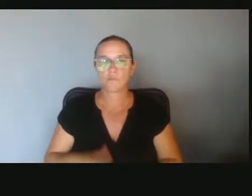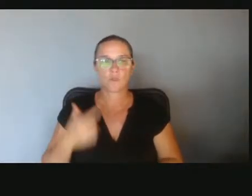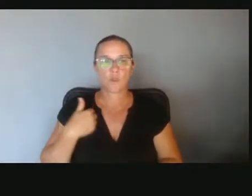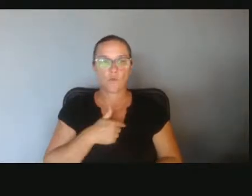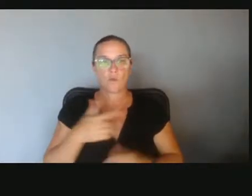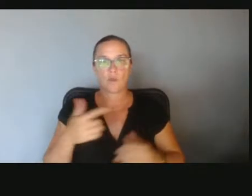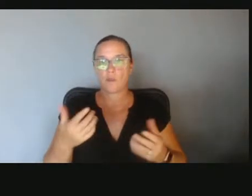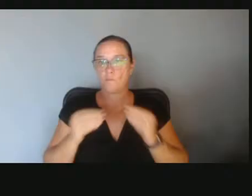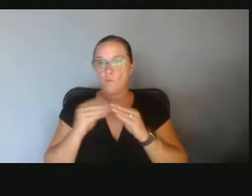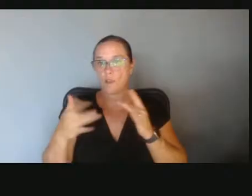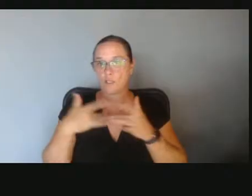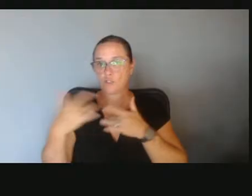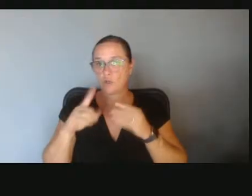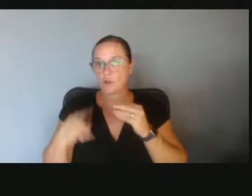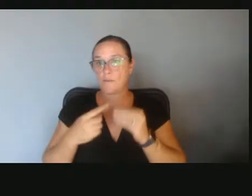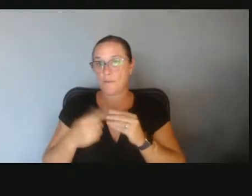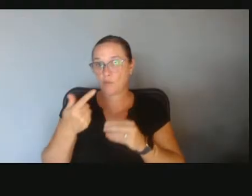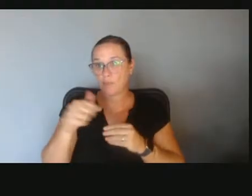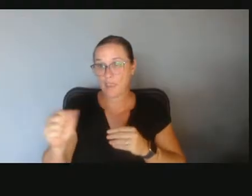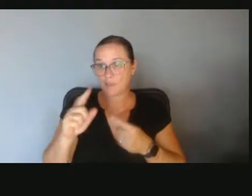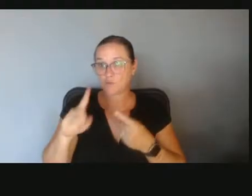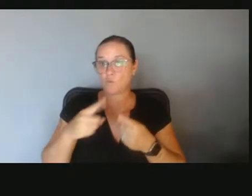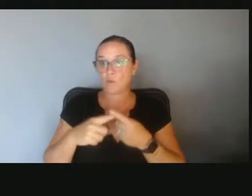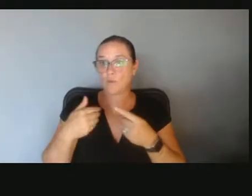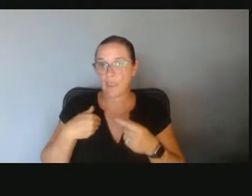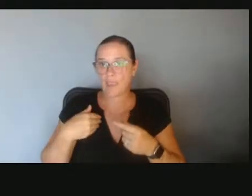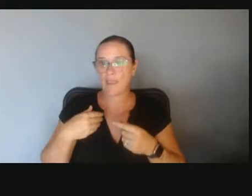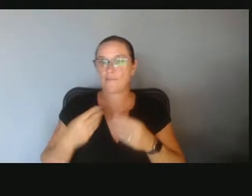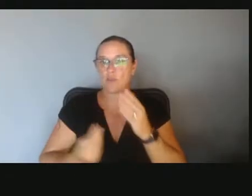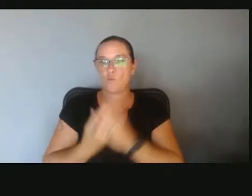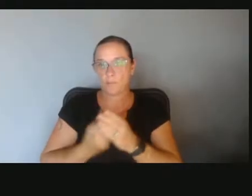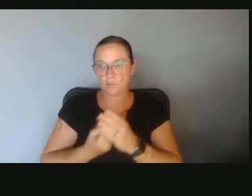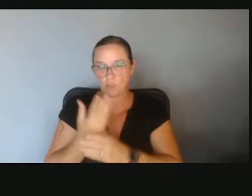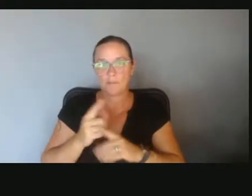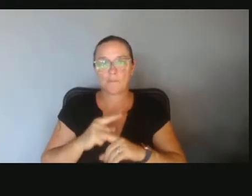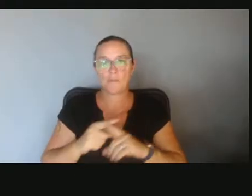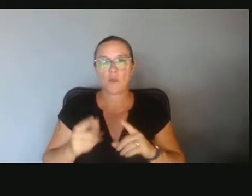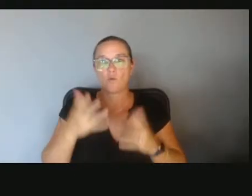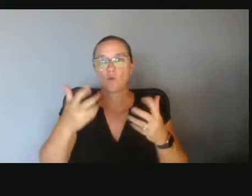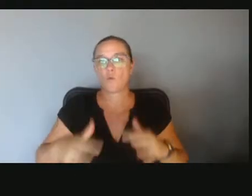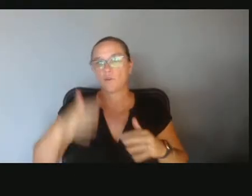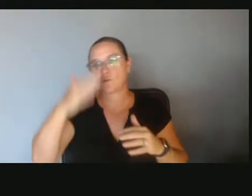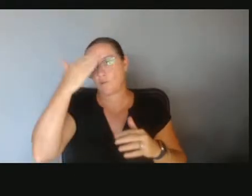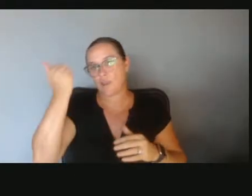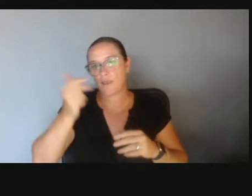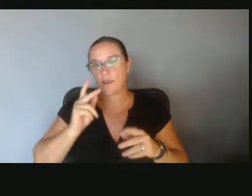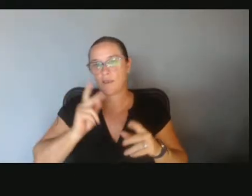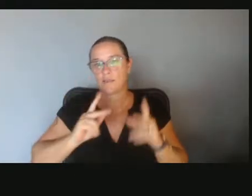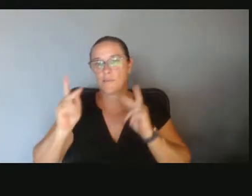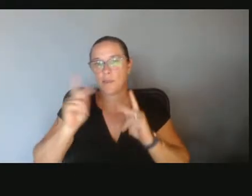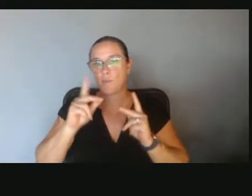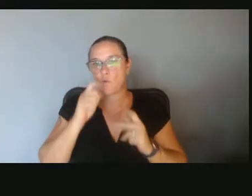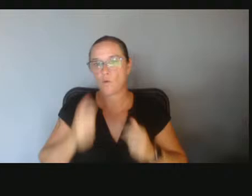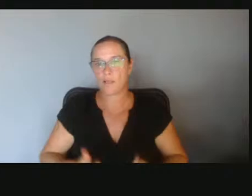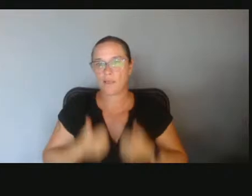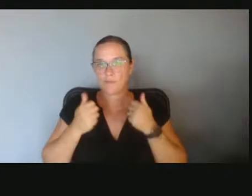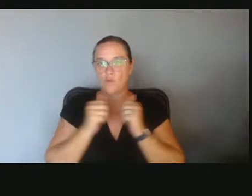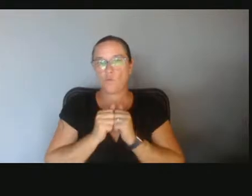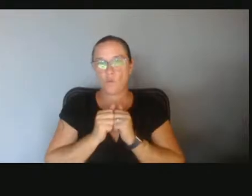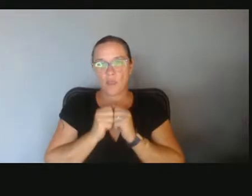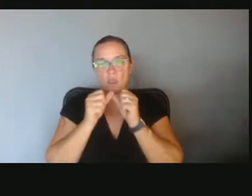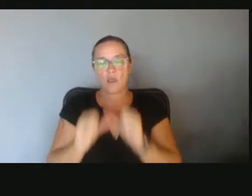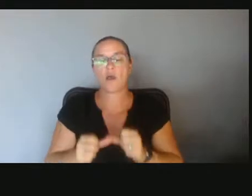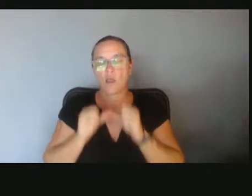about the gas coming out during the big pulses, but as we don't want to forget our residents that are living with this chronic issue of